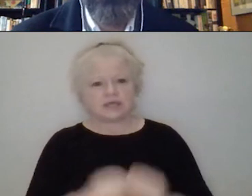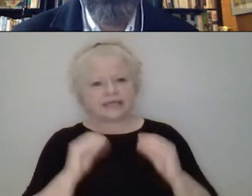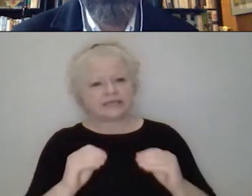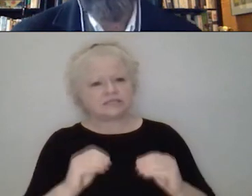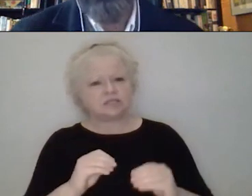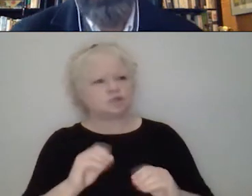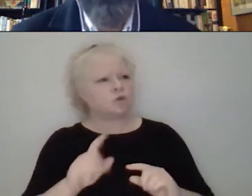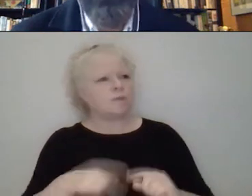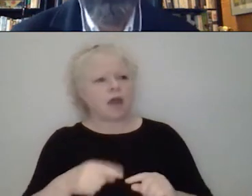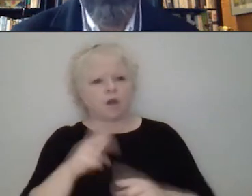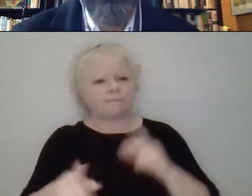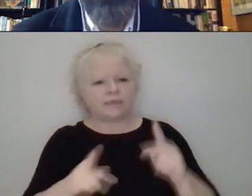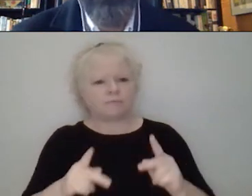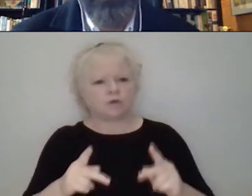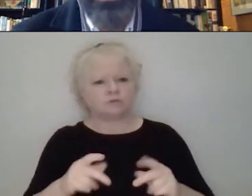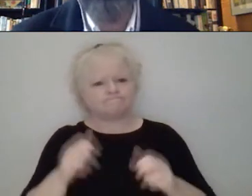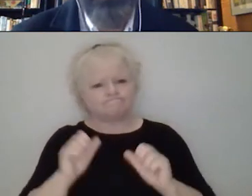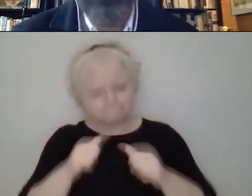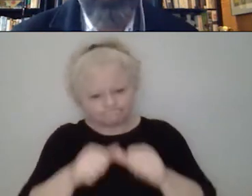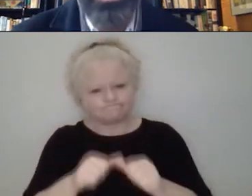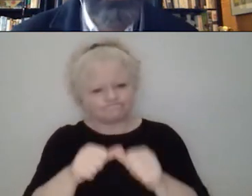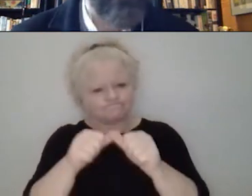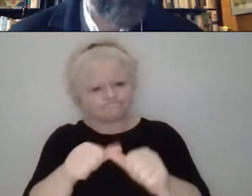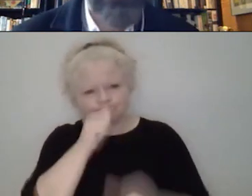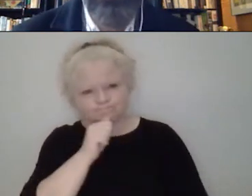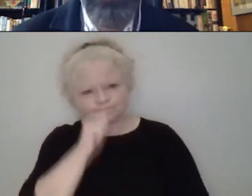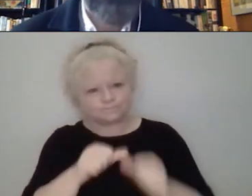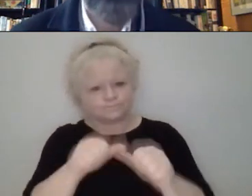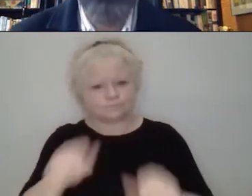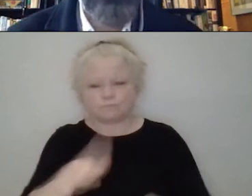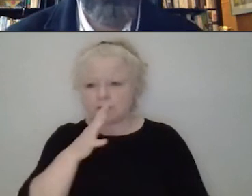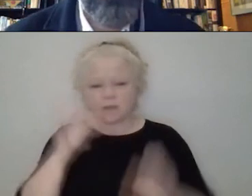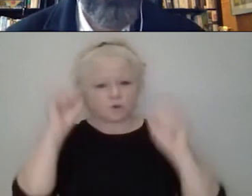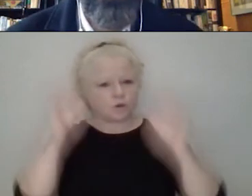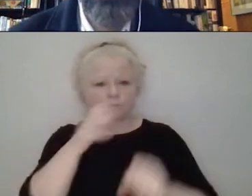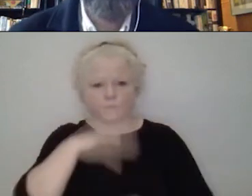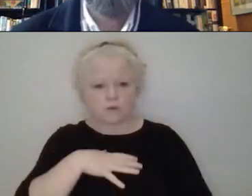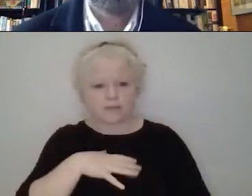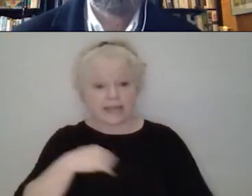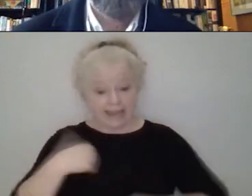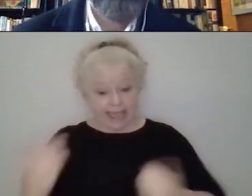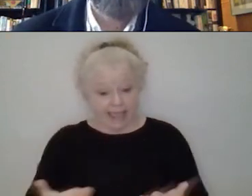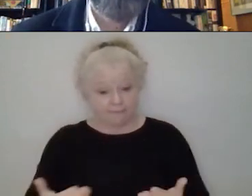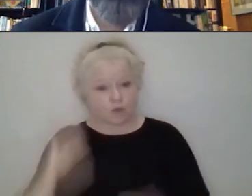people can do. And, you know, she was an incredible woman. And, you know, I am here today because of her.